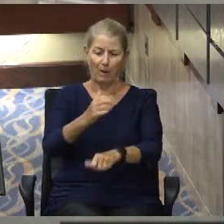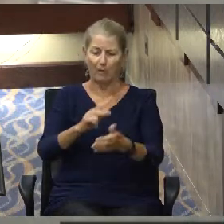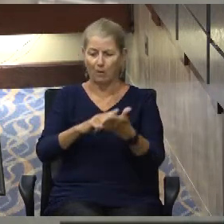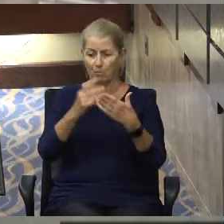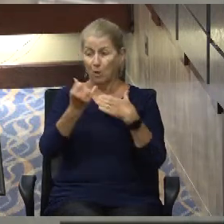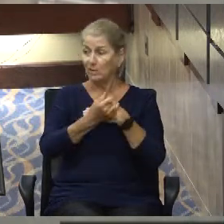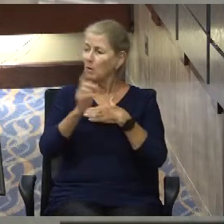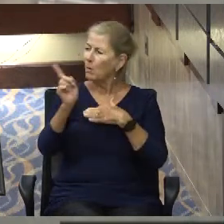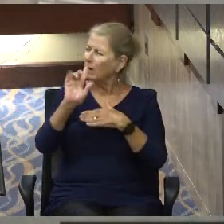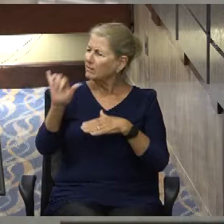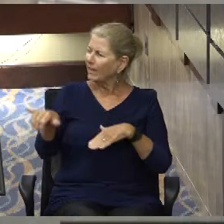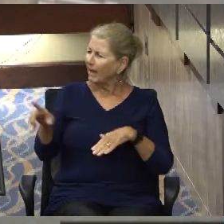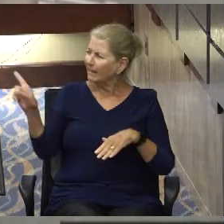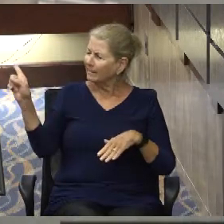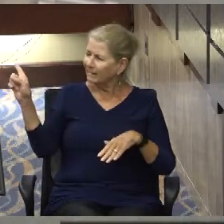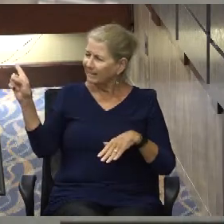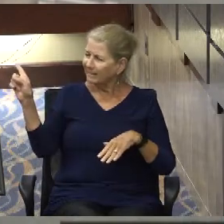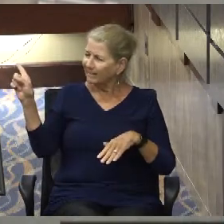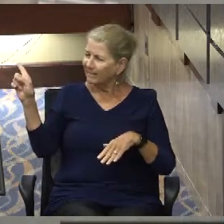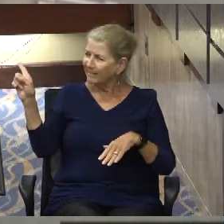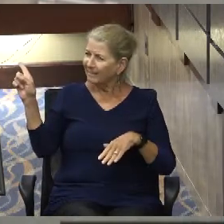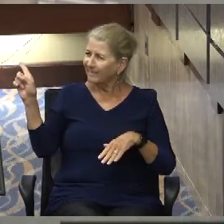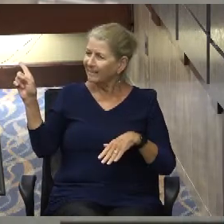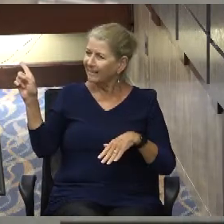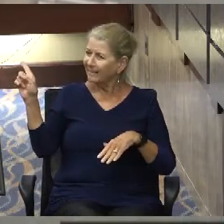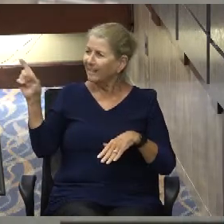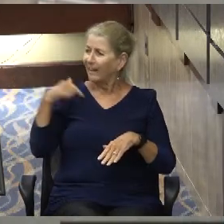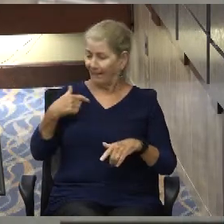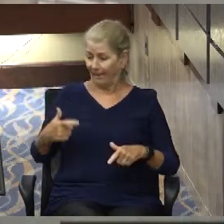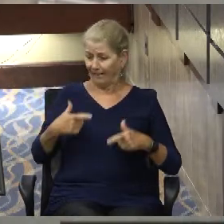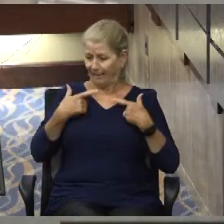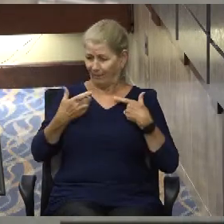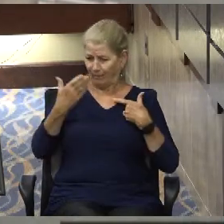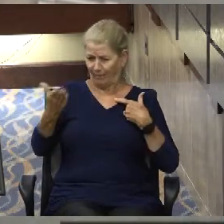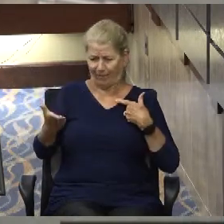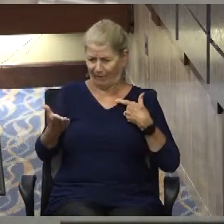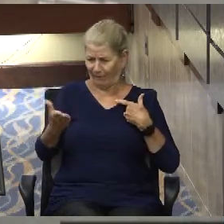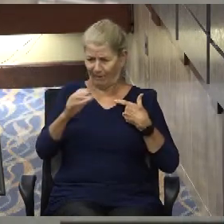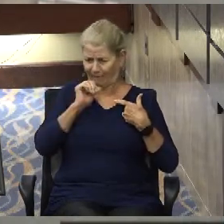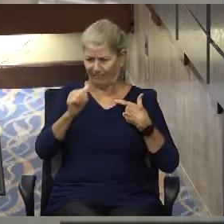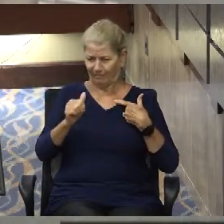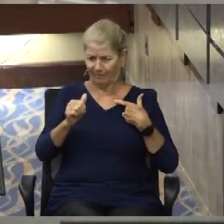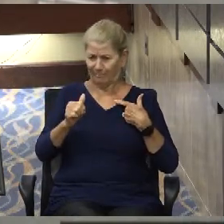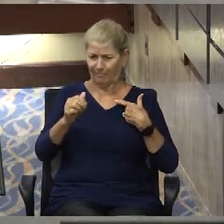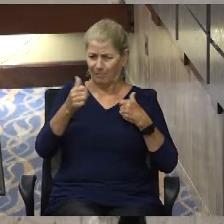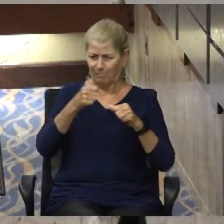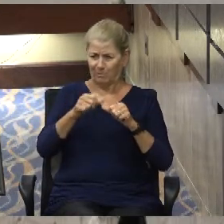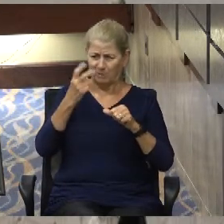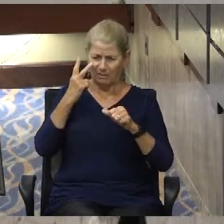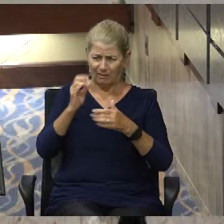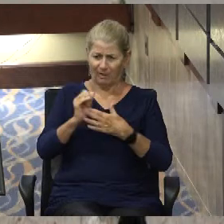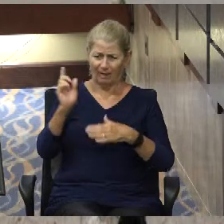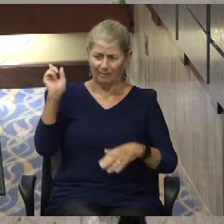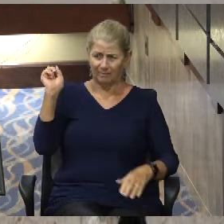that at? I live over there, and I mean, where is that at? I mean,